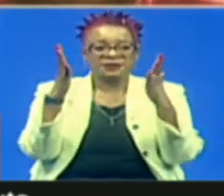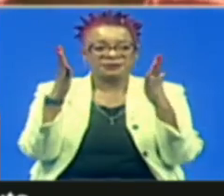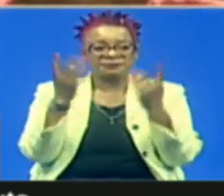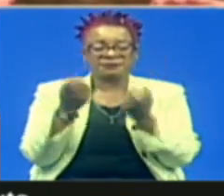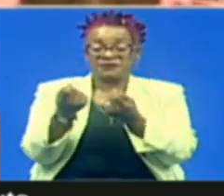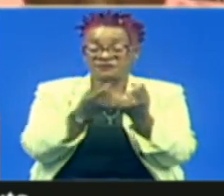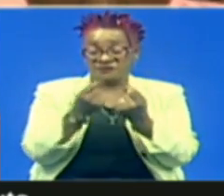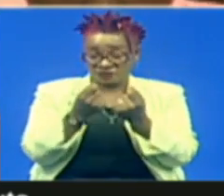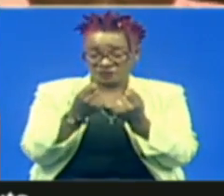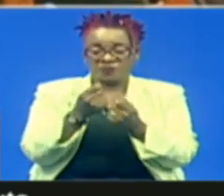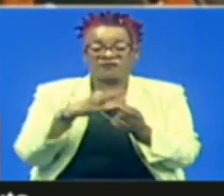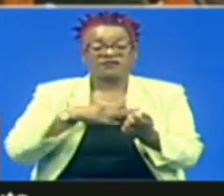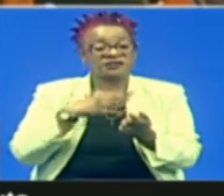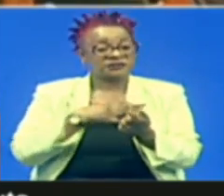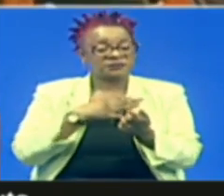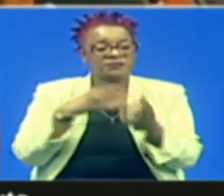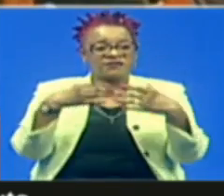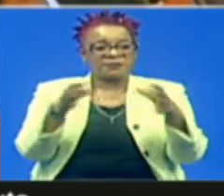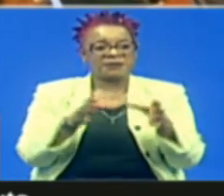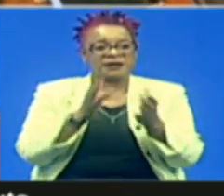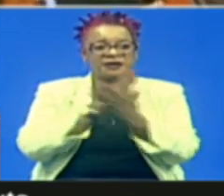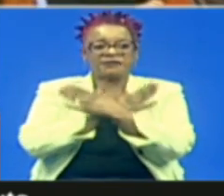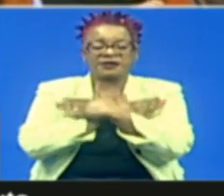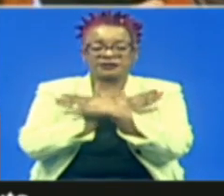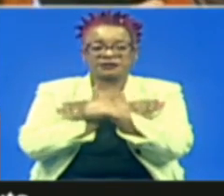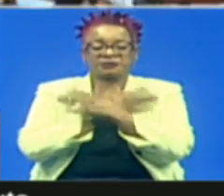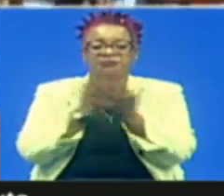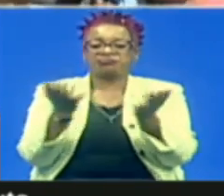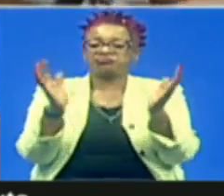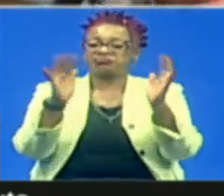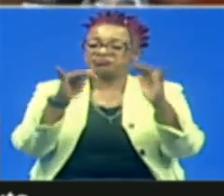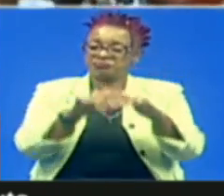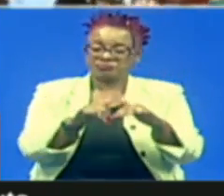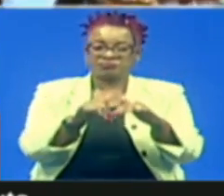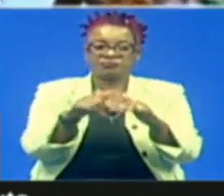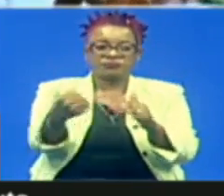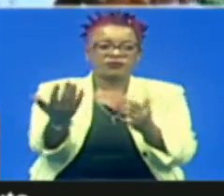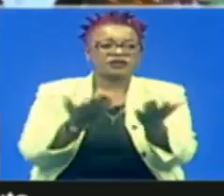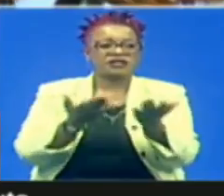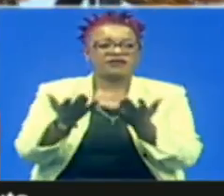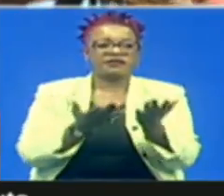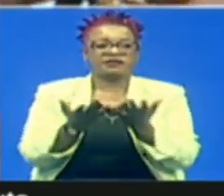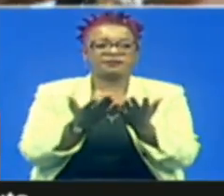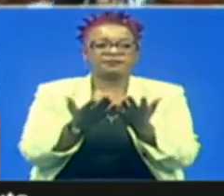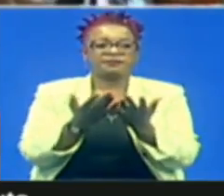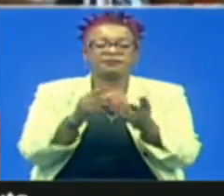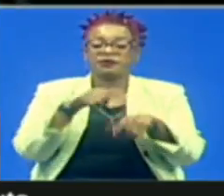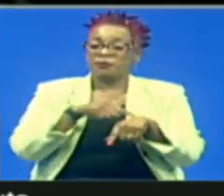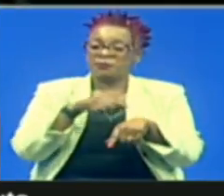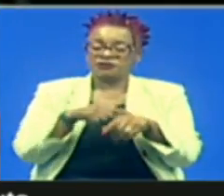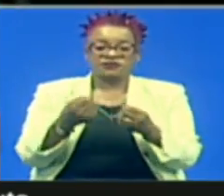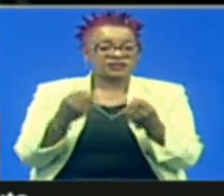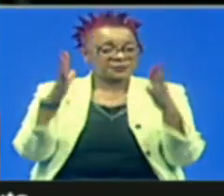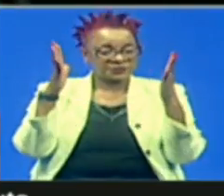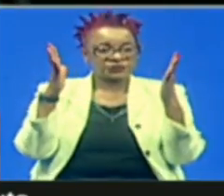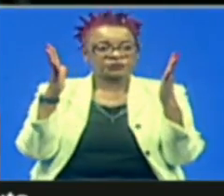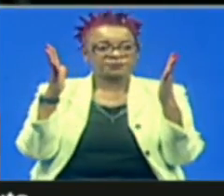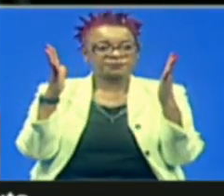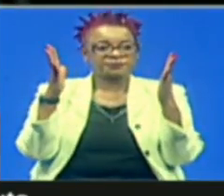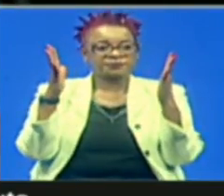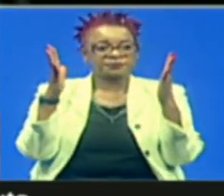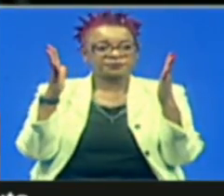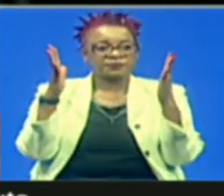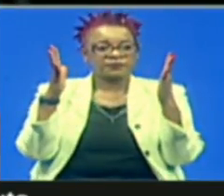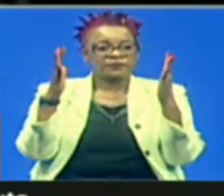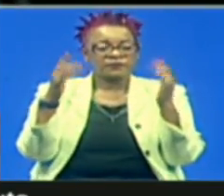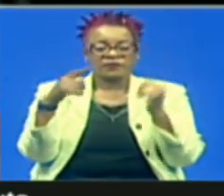dignitaries, family and friends gathered in a collective sense of loss. But even in the moments of celebration... To the only man whom